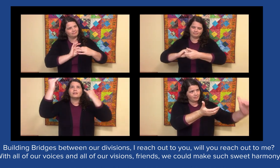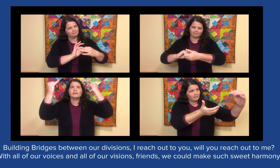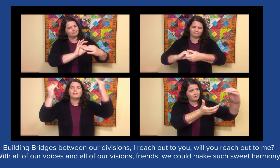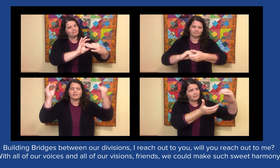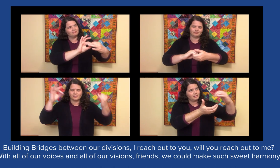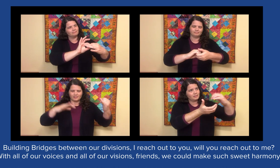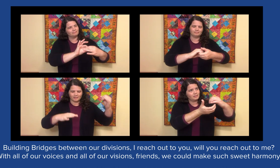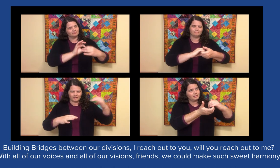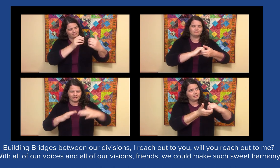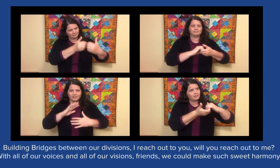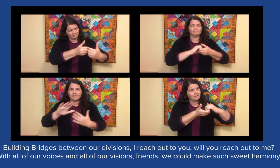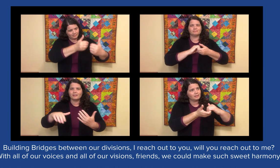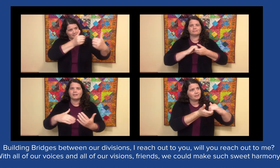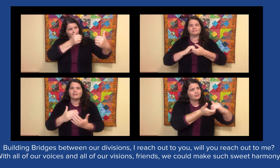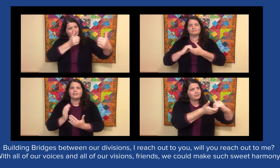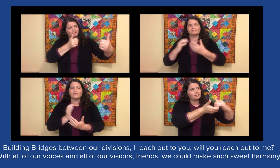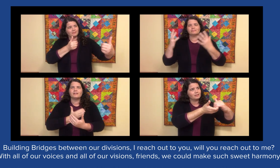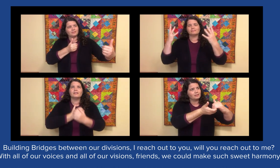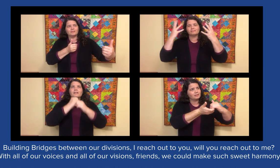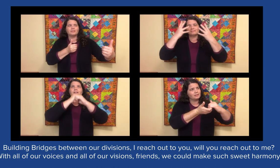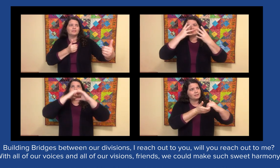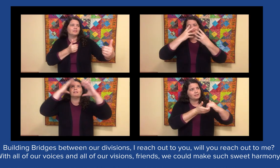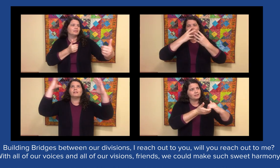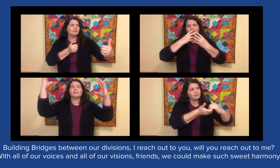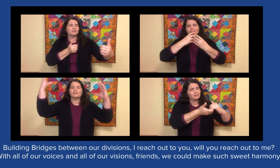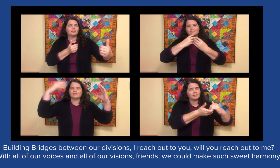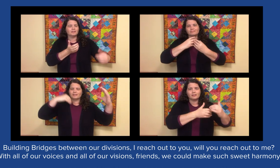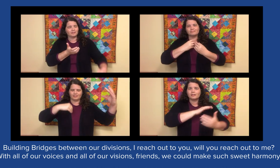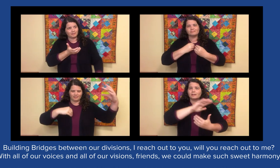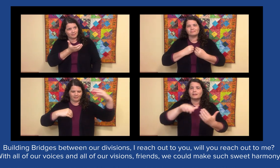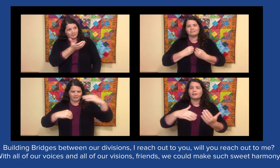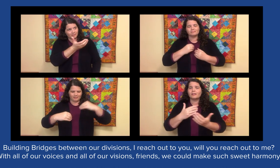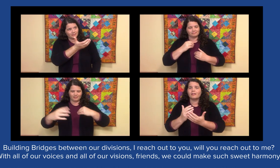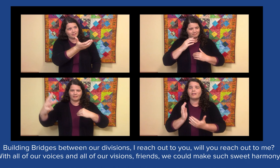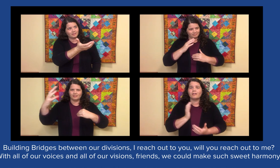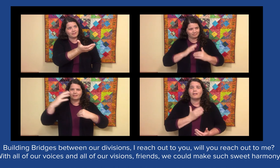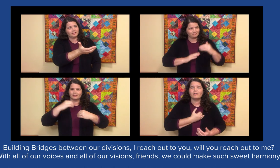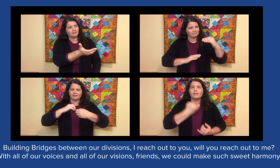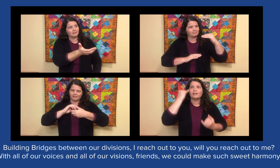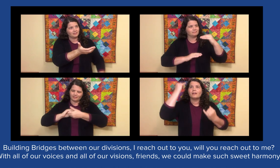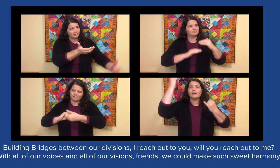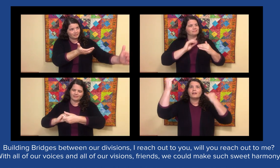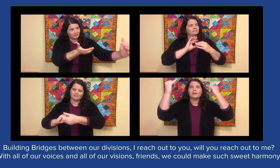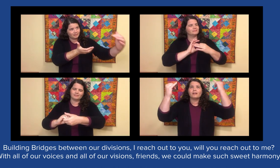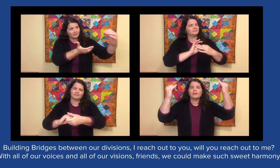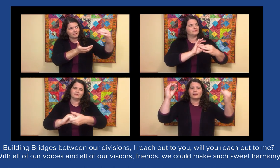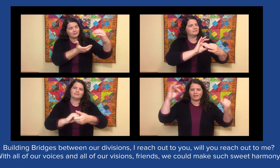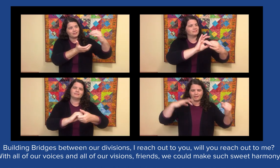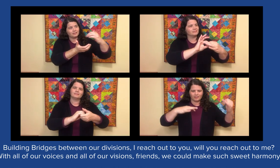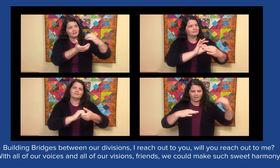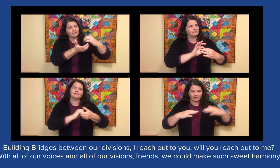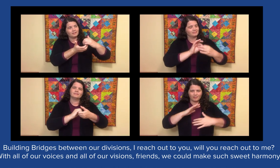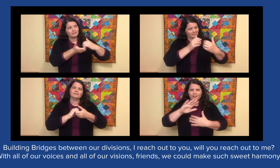to visions. Will you reach out to visions? With all of our